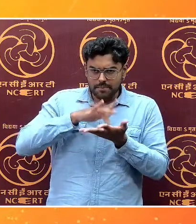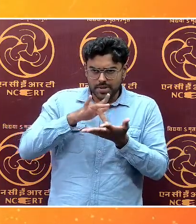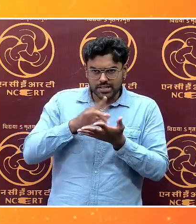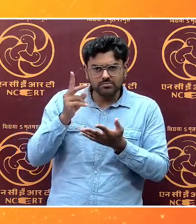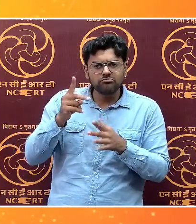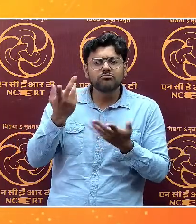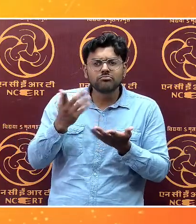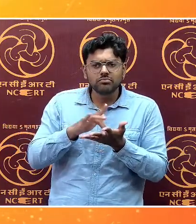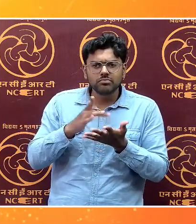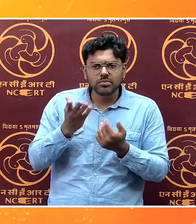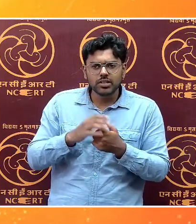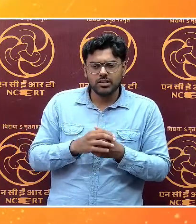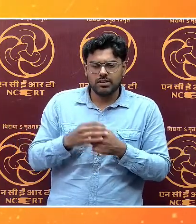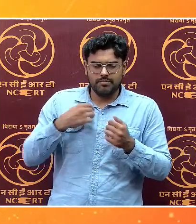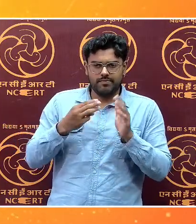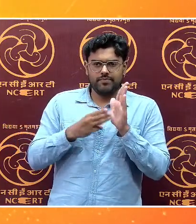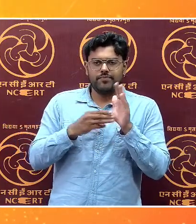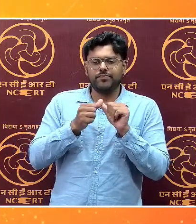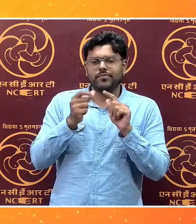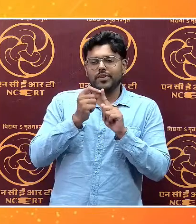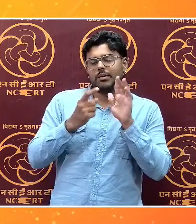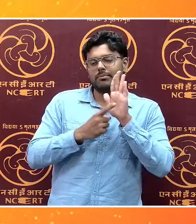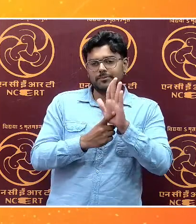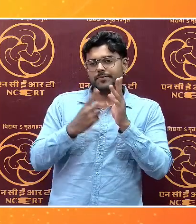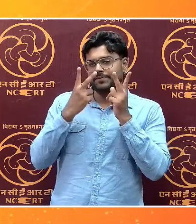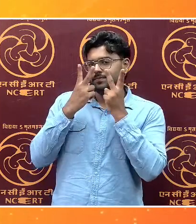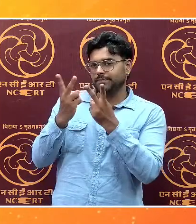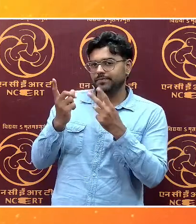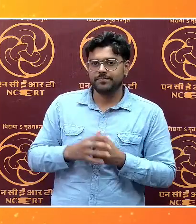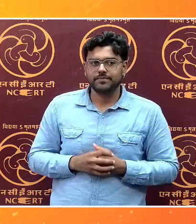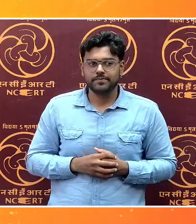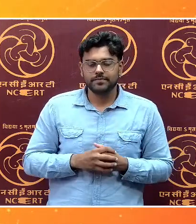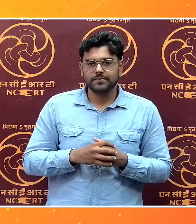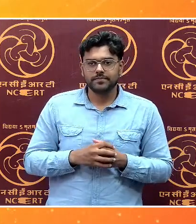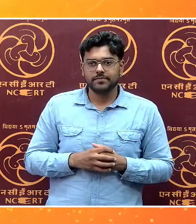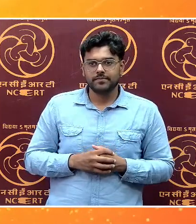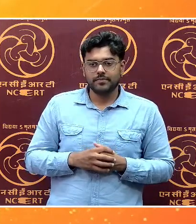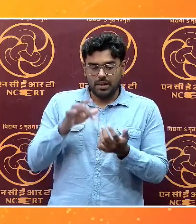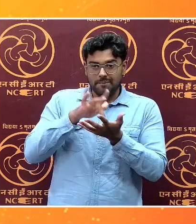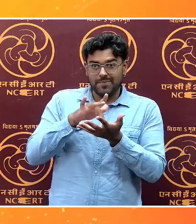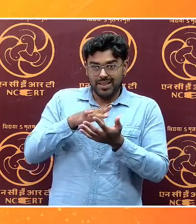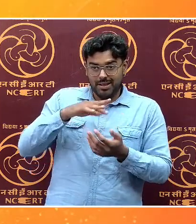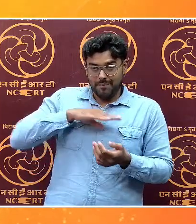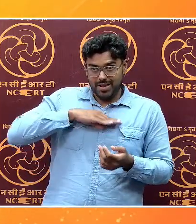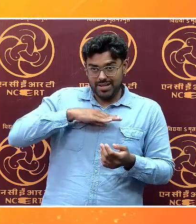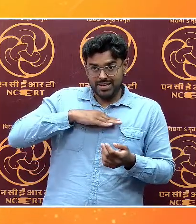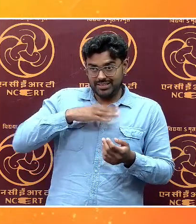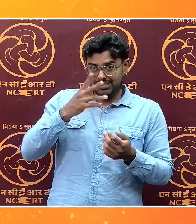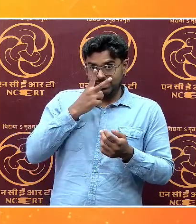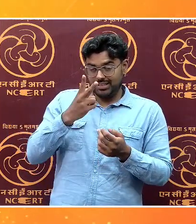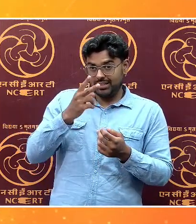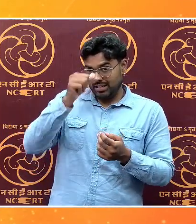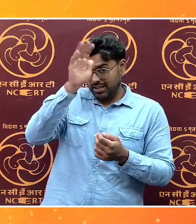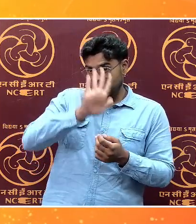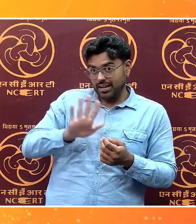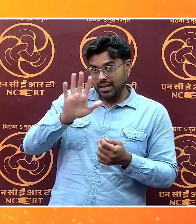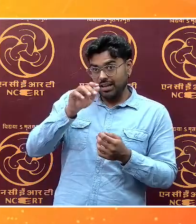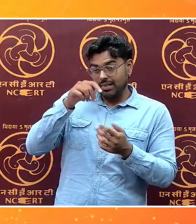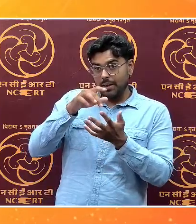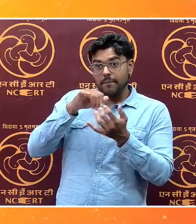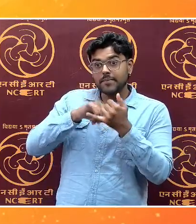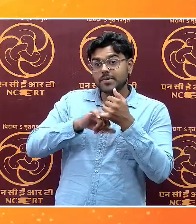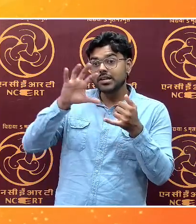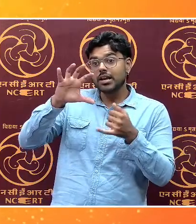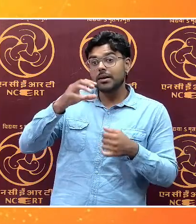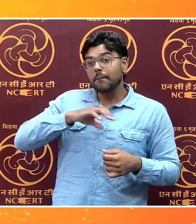you this map. So you can see that the location of Maharashtra in the map of India, and in